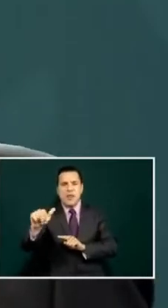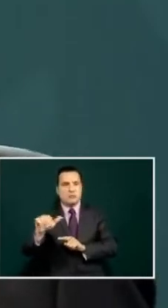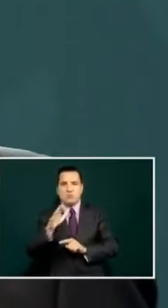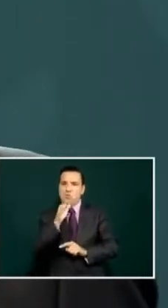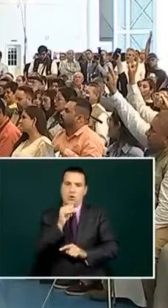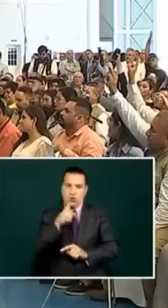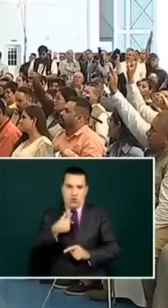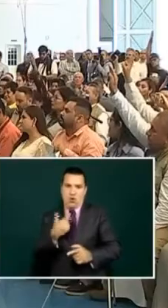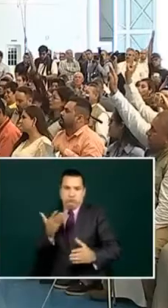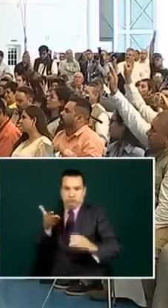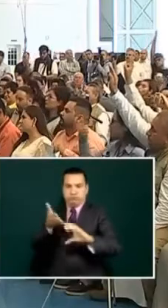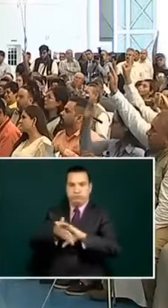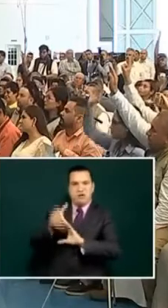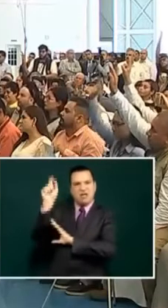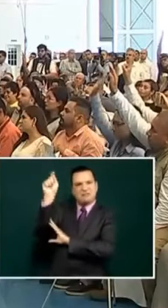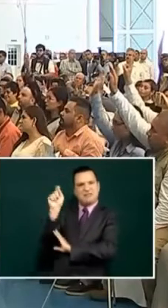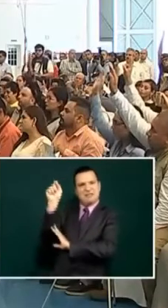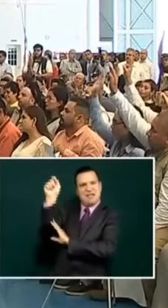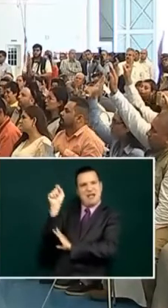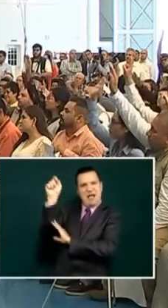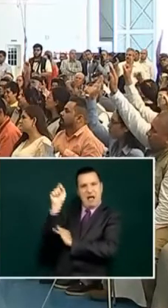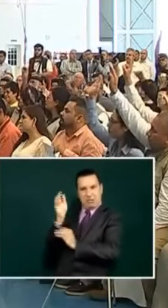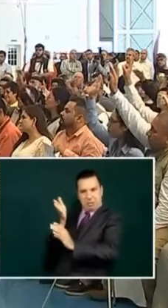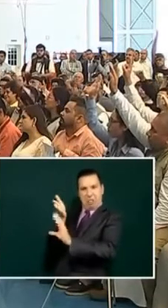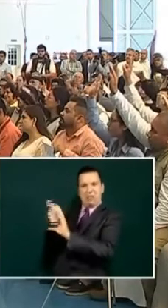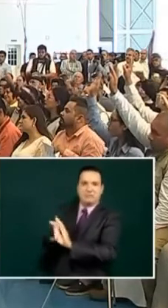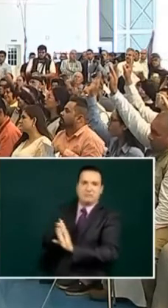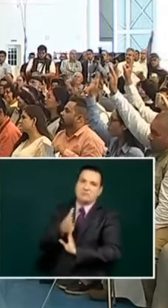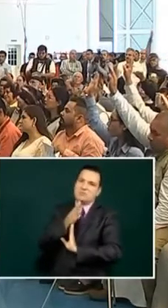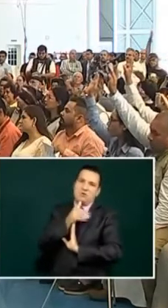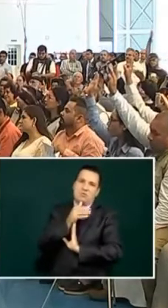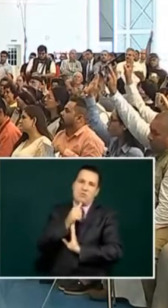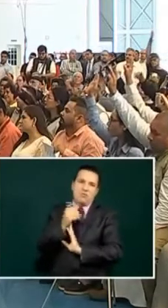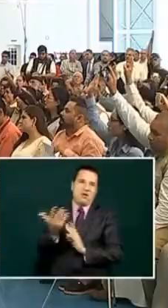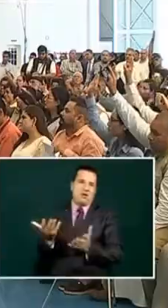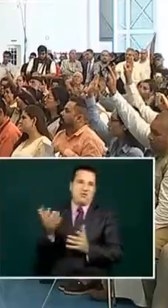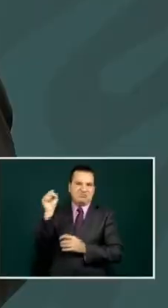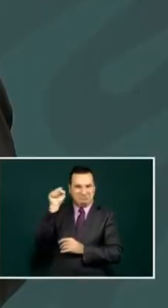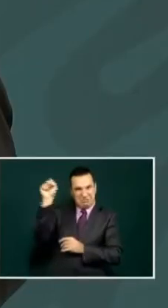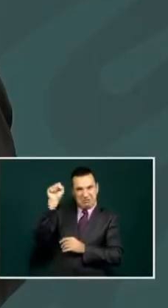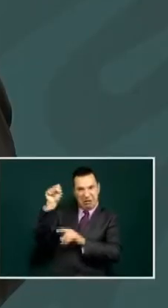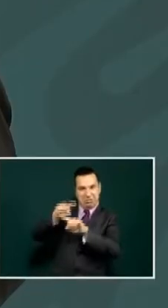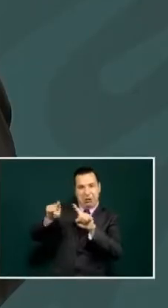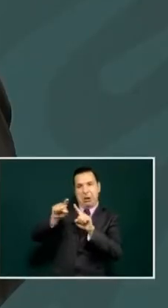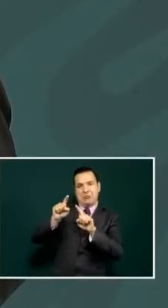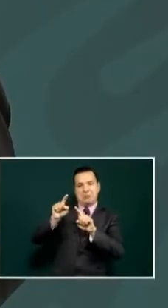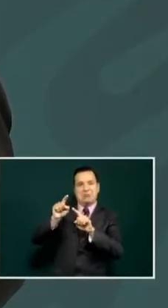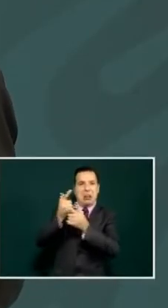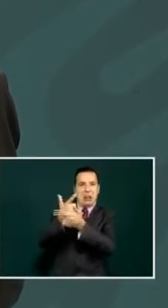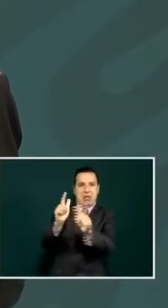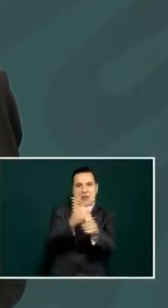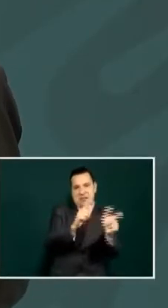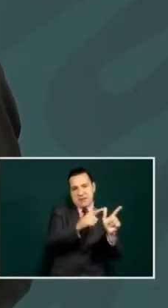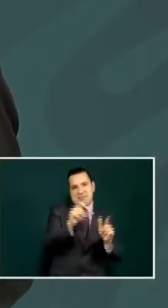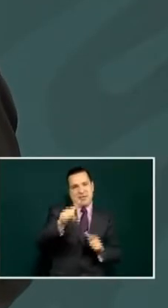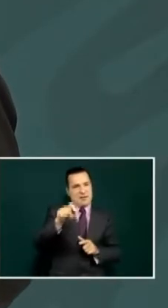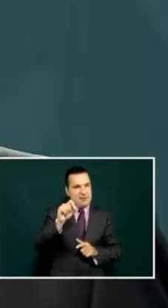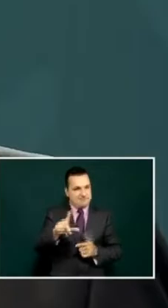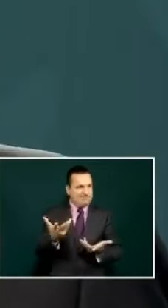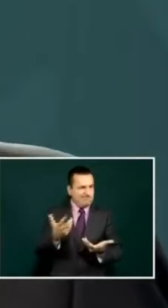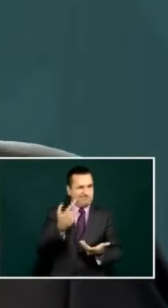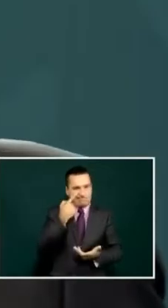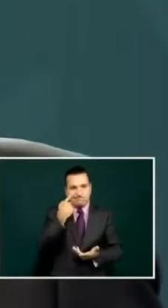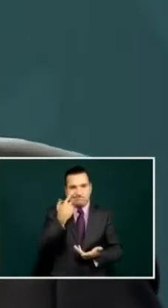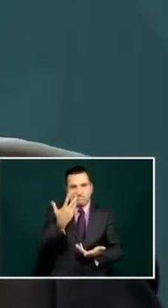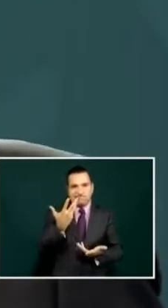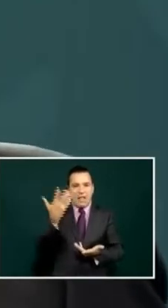nor can I interference things that have to do with unions if the